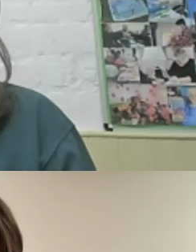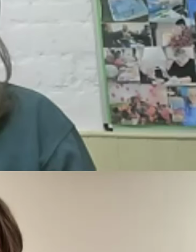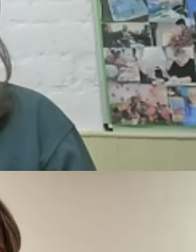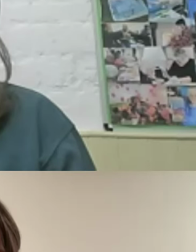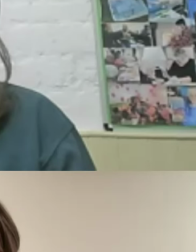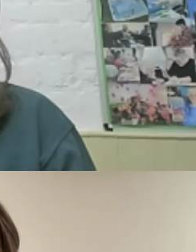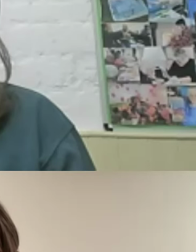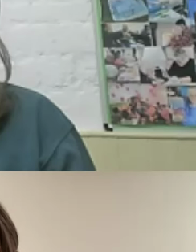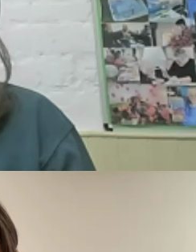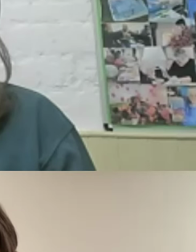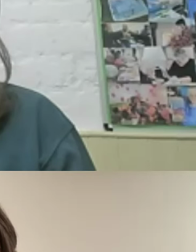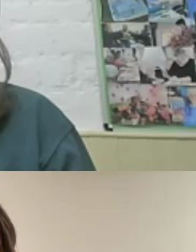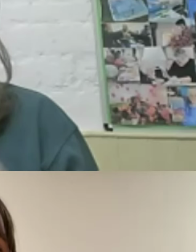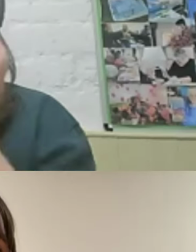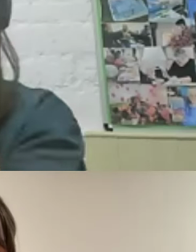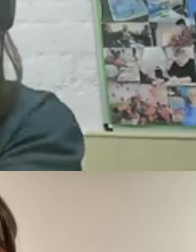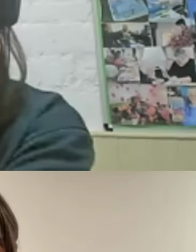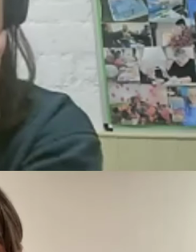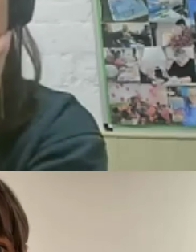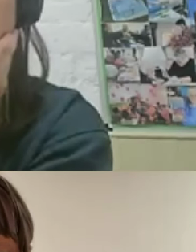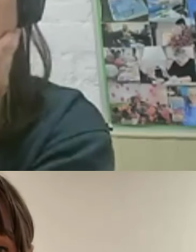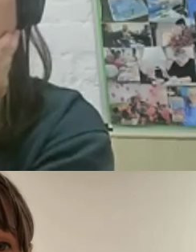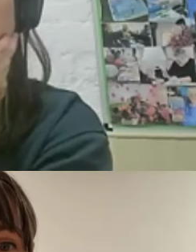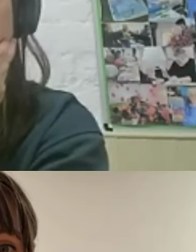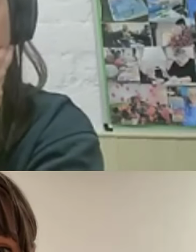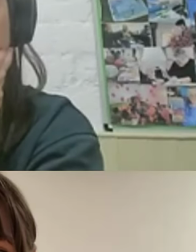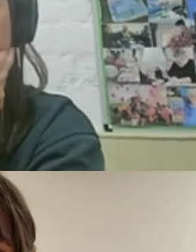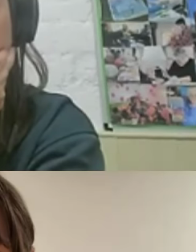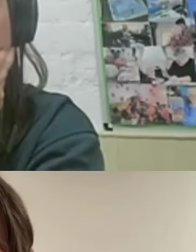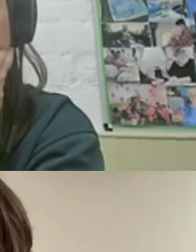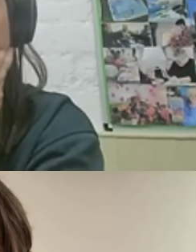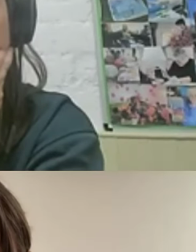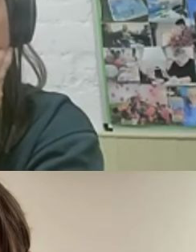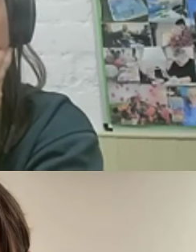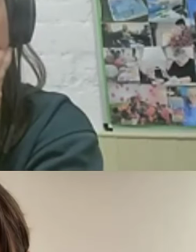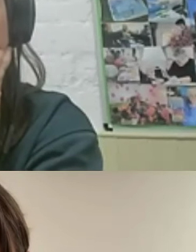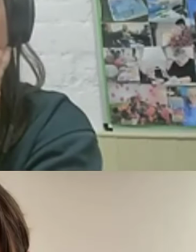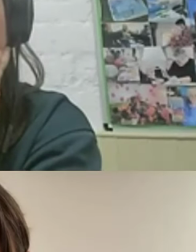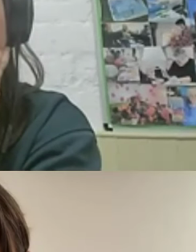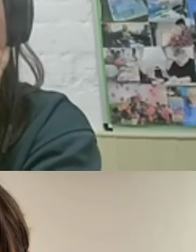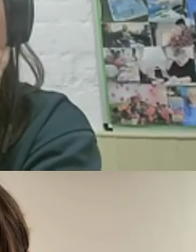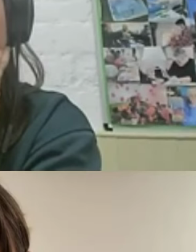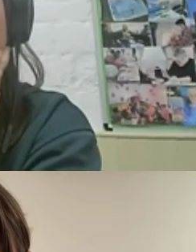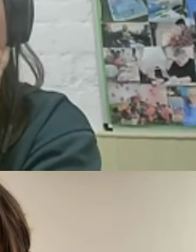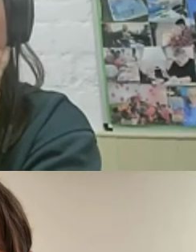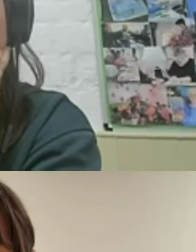how can freelancers get involved. I think, Carla, correct me if I'm wrong if you're still there.